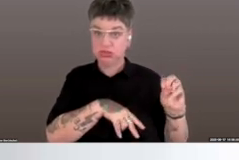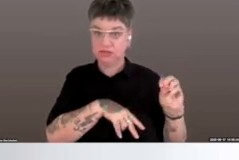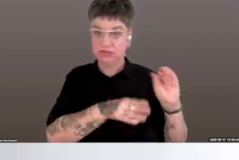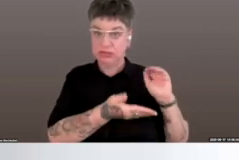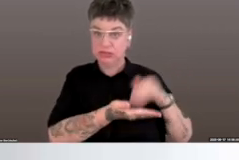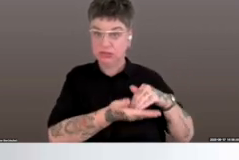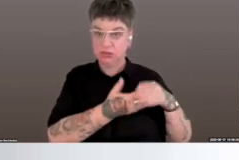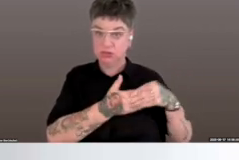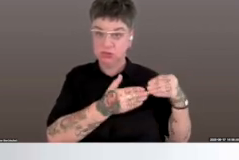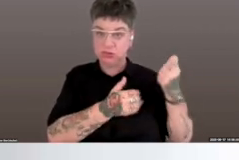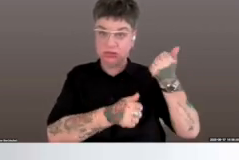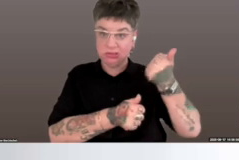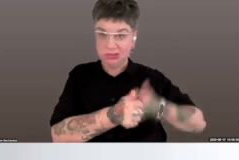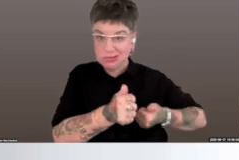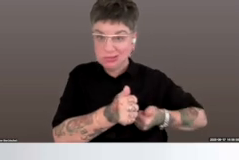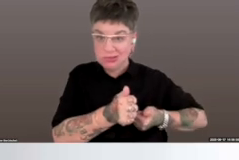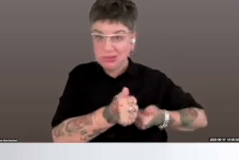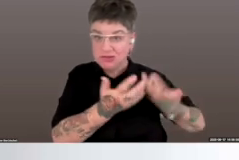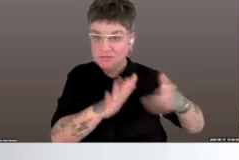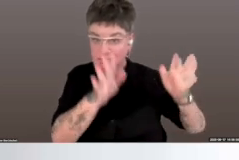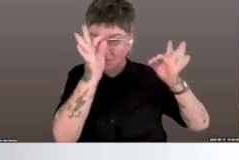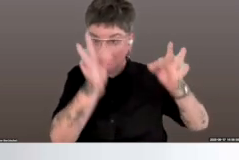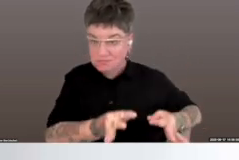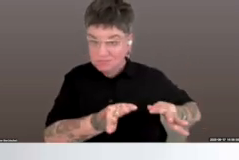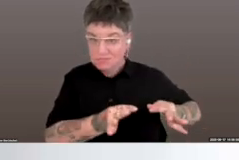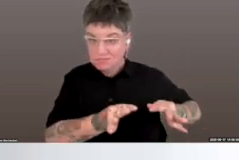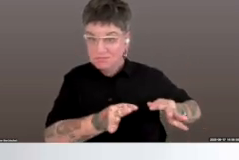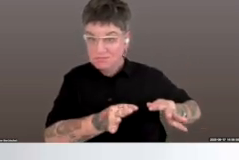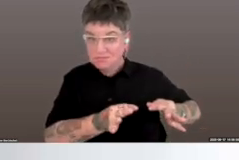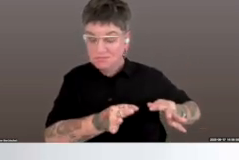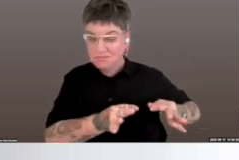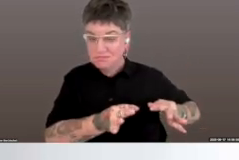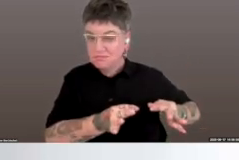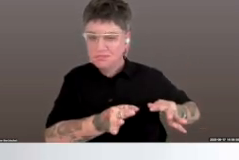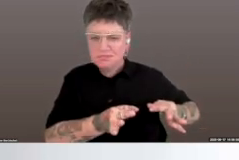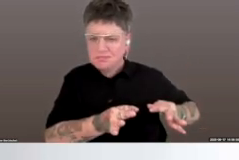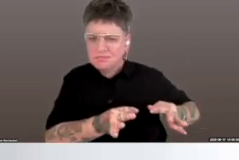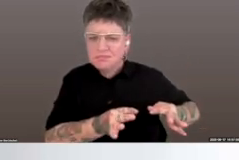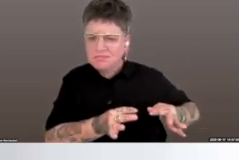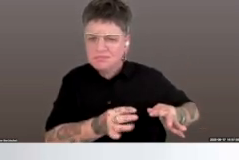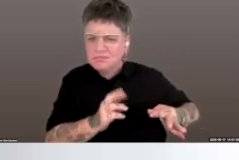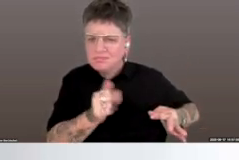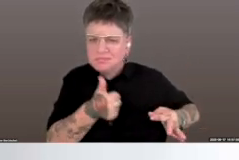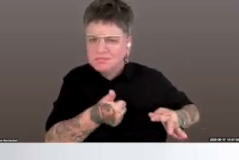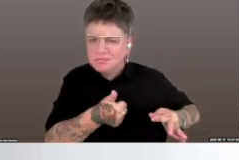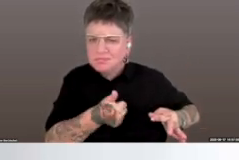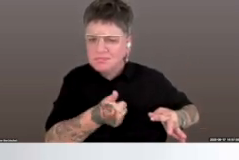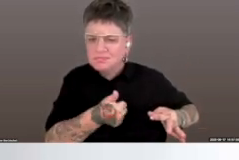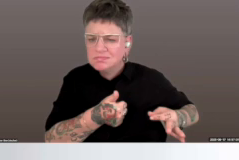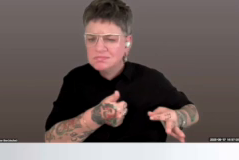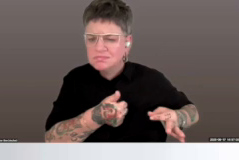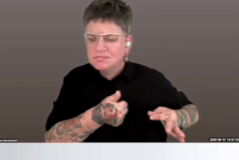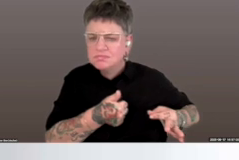$270,000 per voucher? Has that decision been made from the survey or not? So